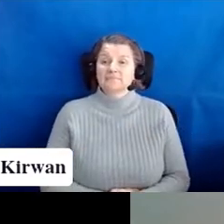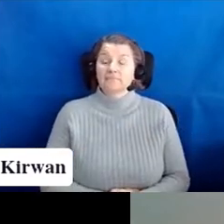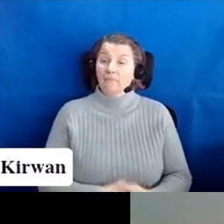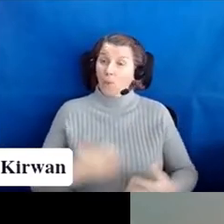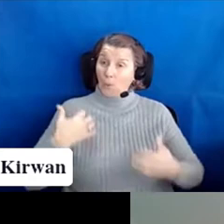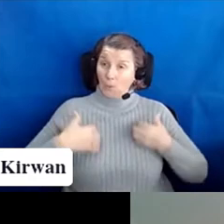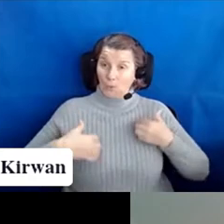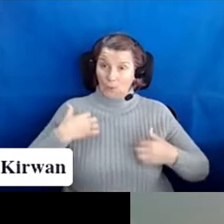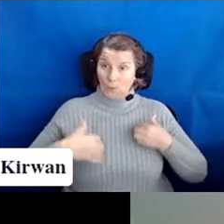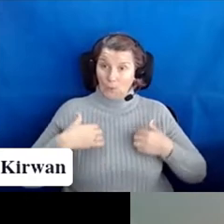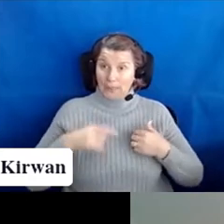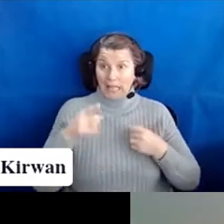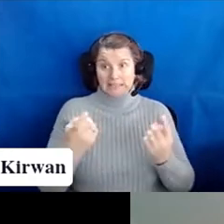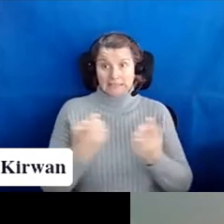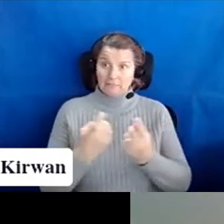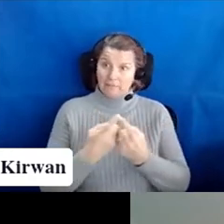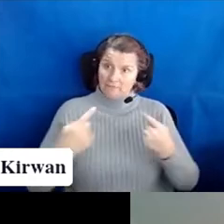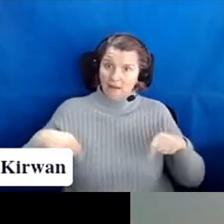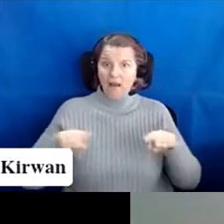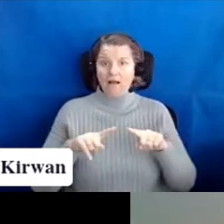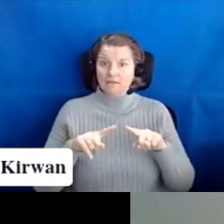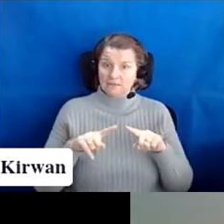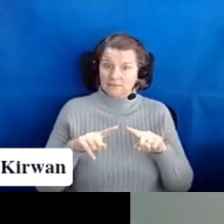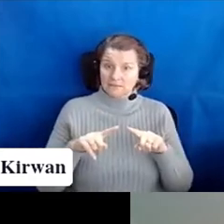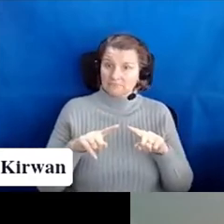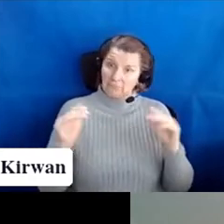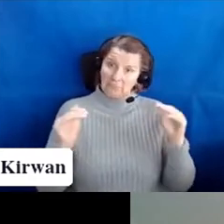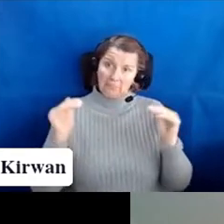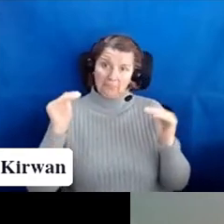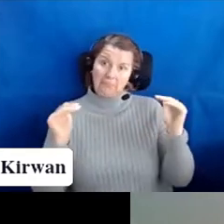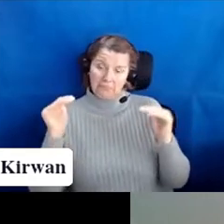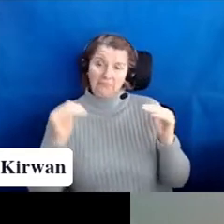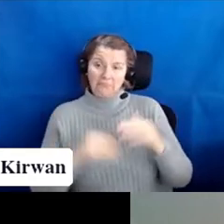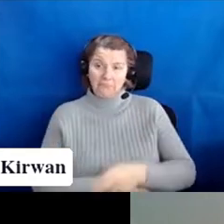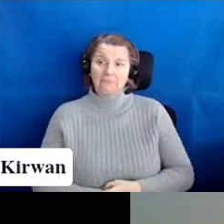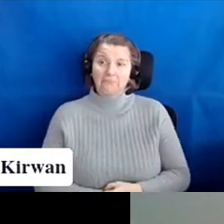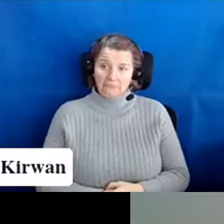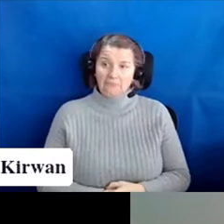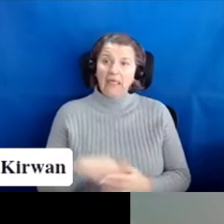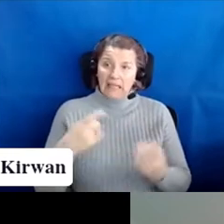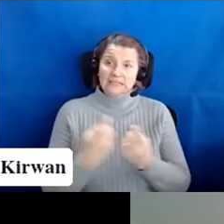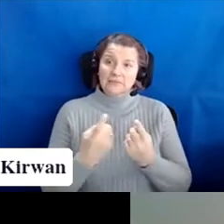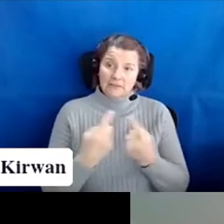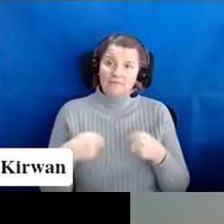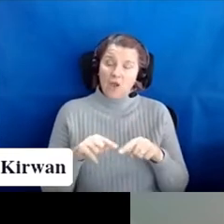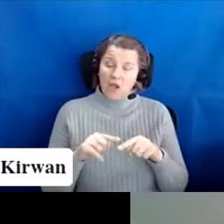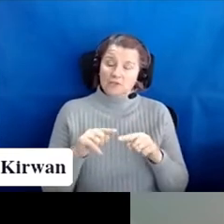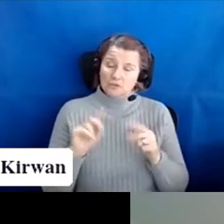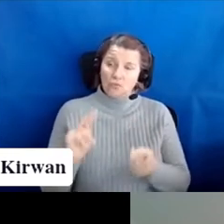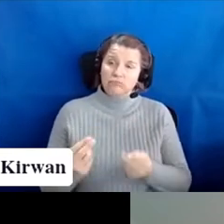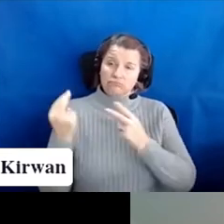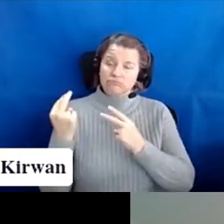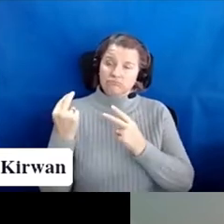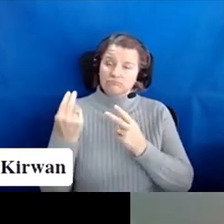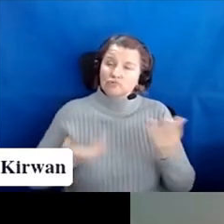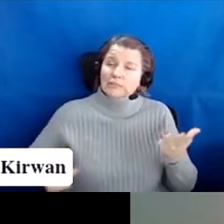Interesting. So there's something for our quite evenly spread. And there's something for our to reflect on during our